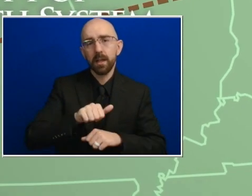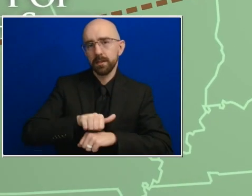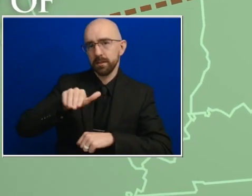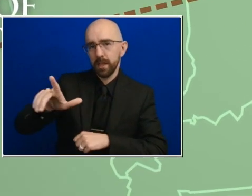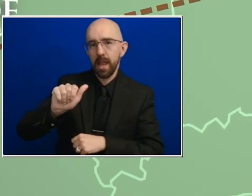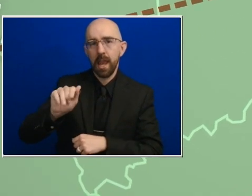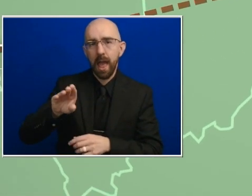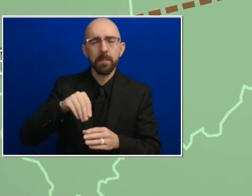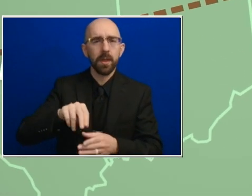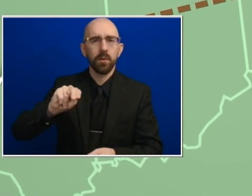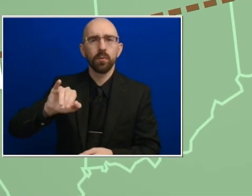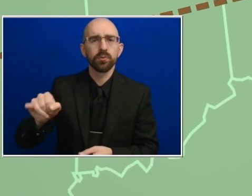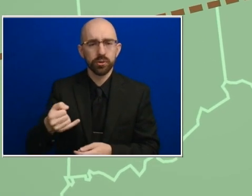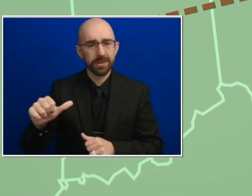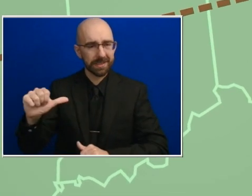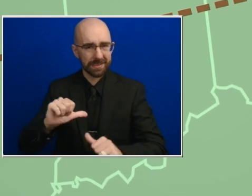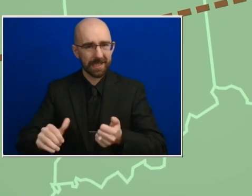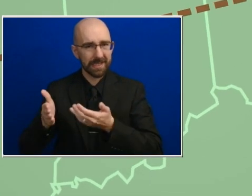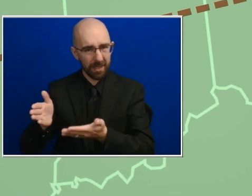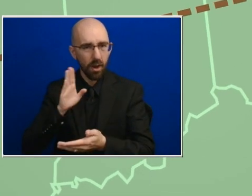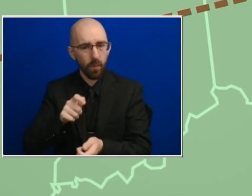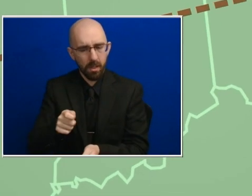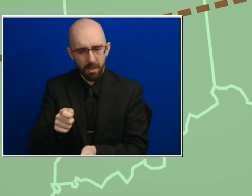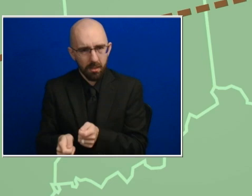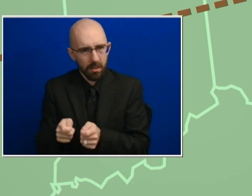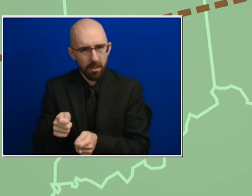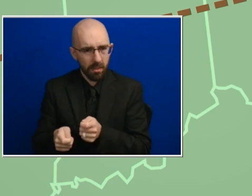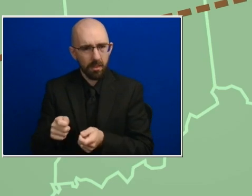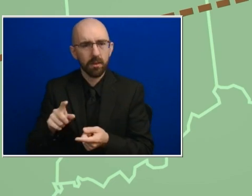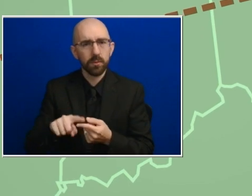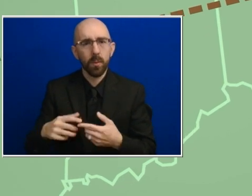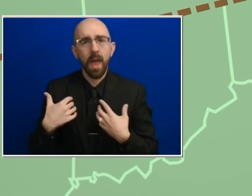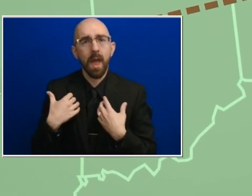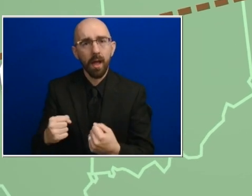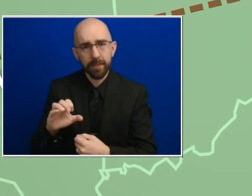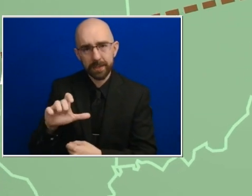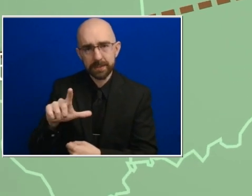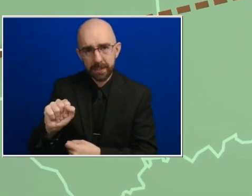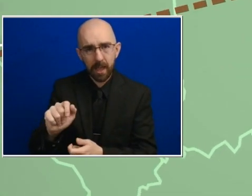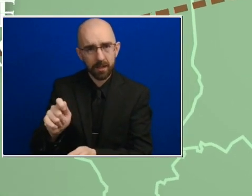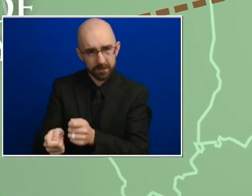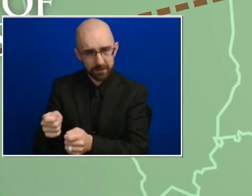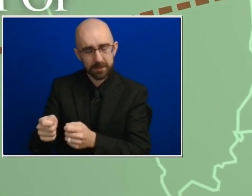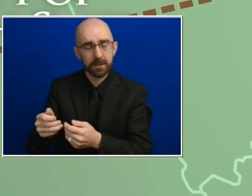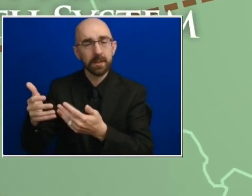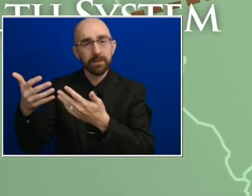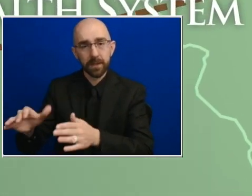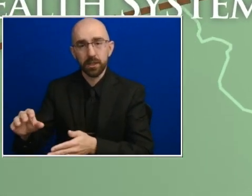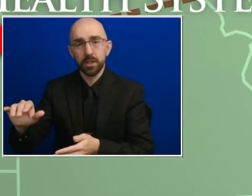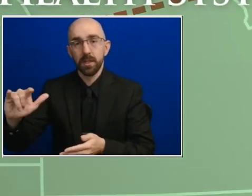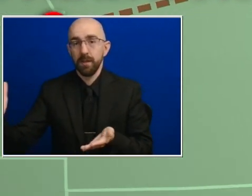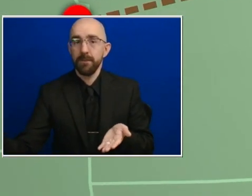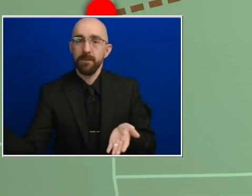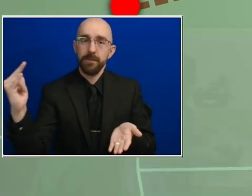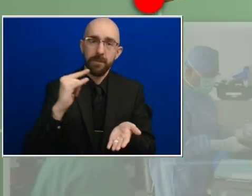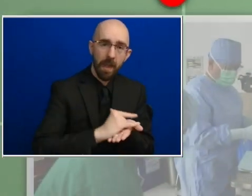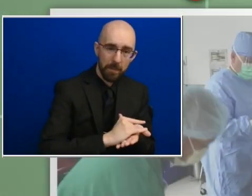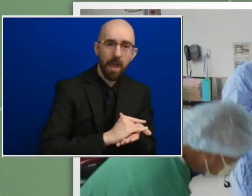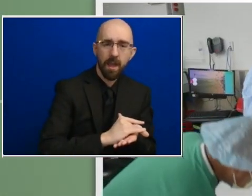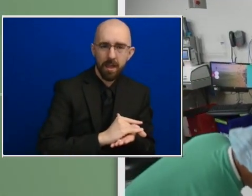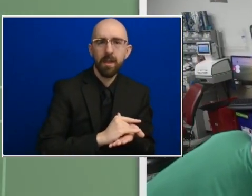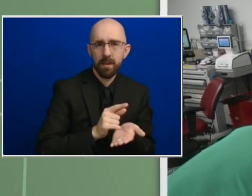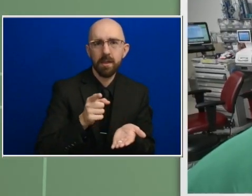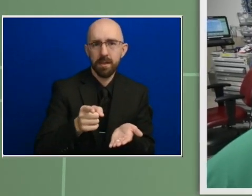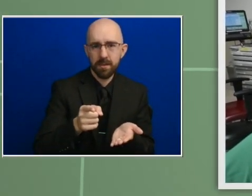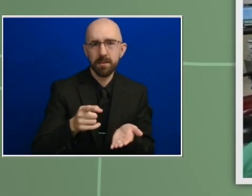scientists there will genetically modify them into healthy cells. Then, Linda's genetically engineered healthy cells will